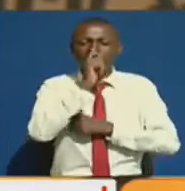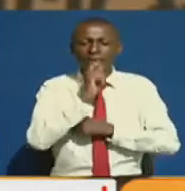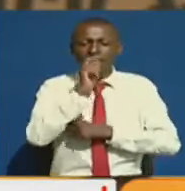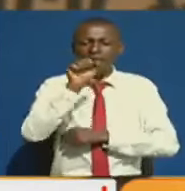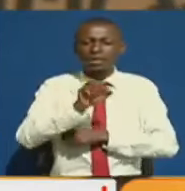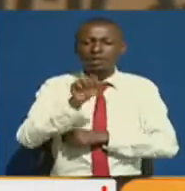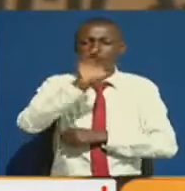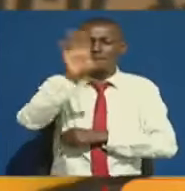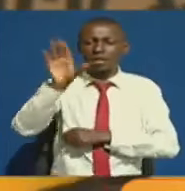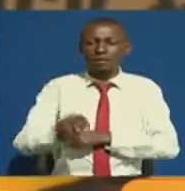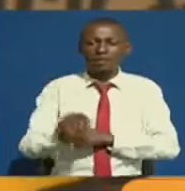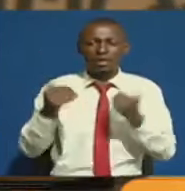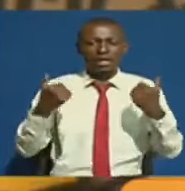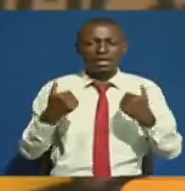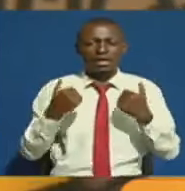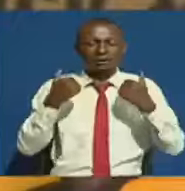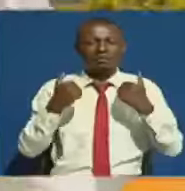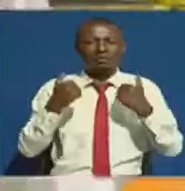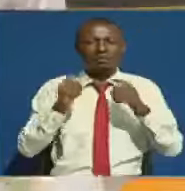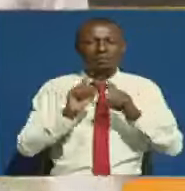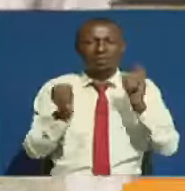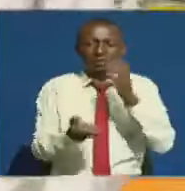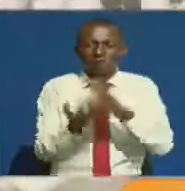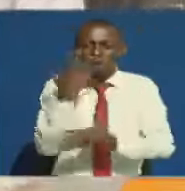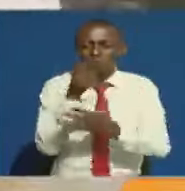they are producing some things at lower rates than ours.